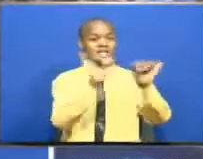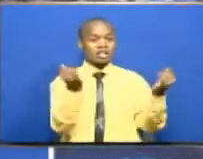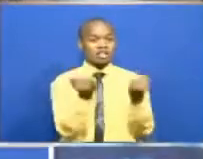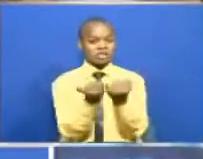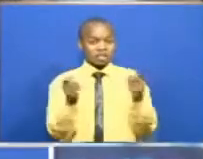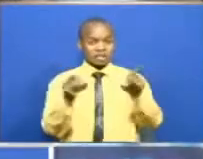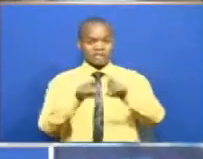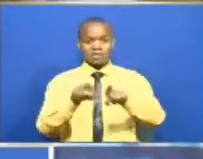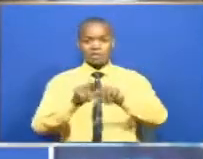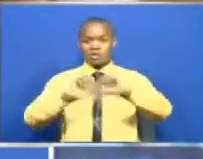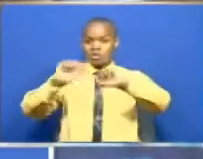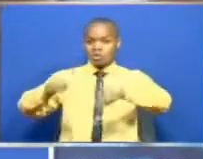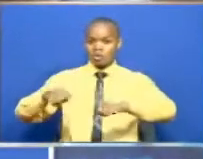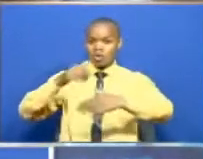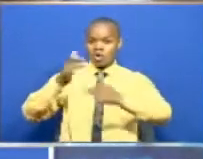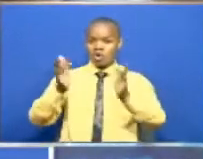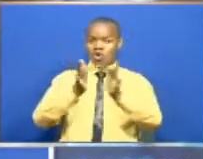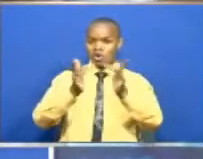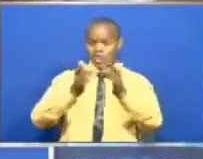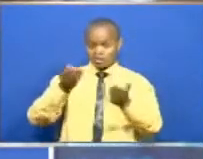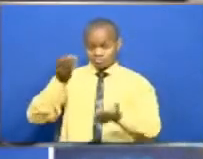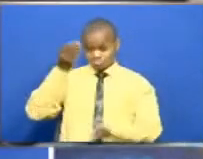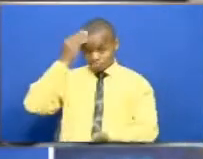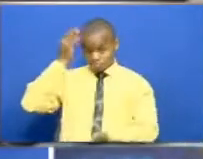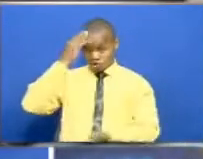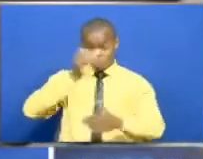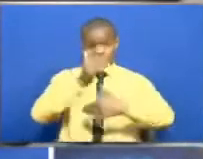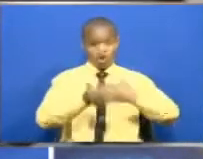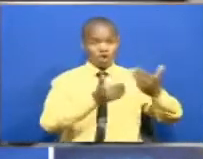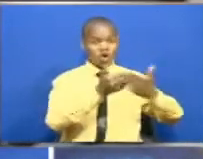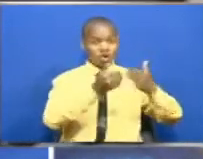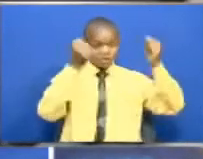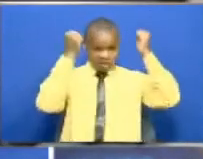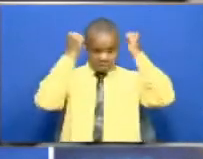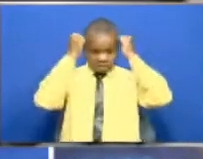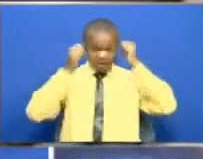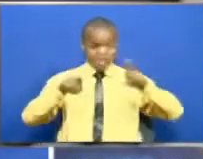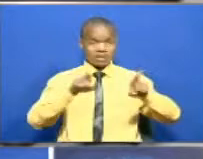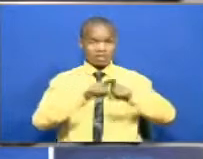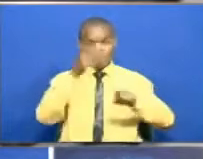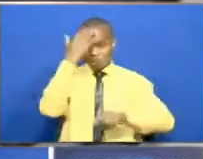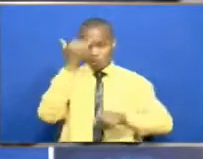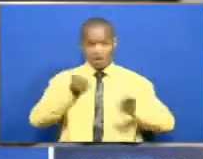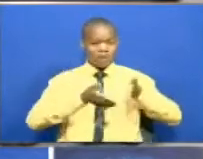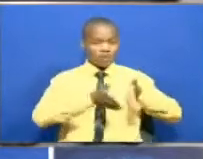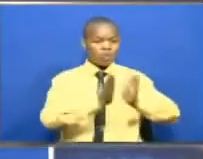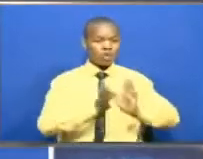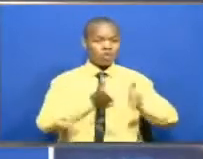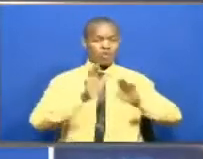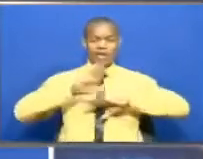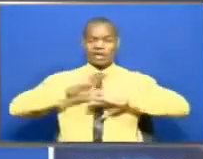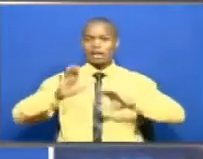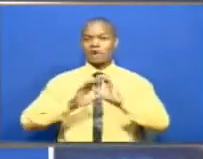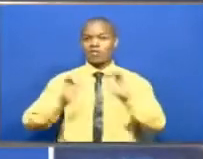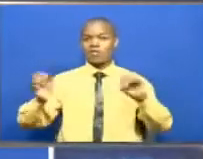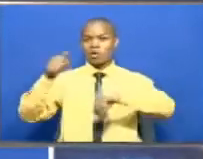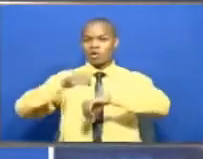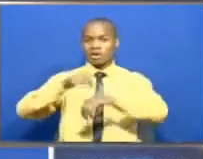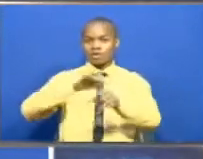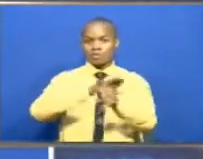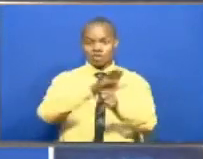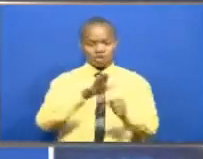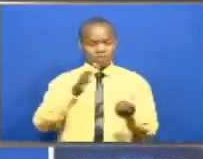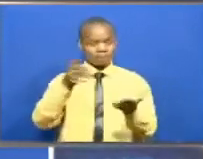also resorted to undertake online learning in all courses owing to inadequate infrastructure to cater for learners during this